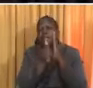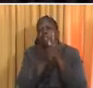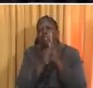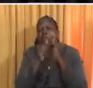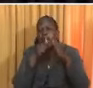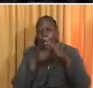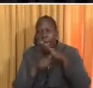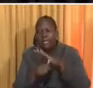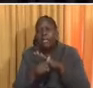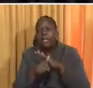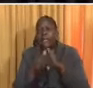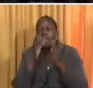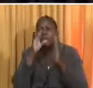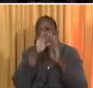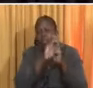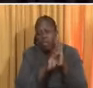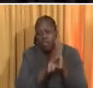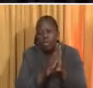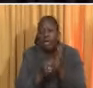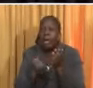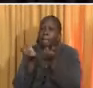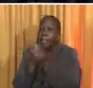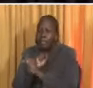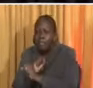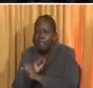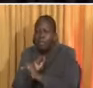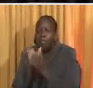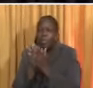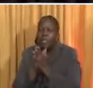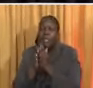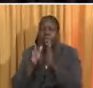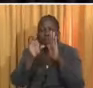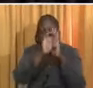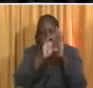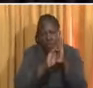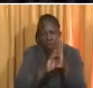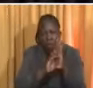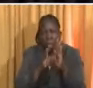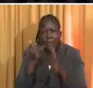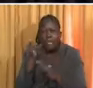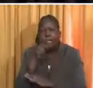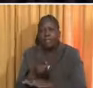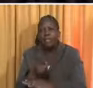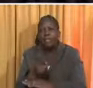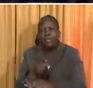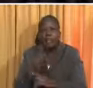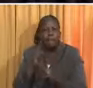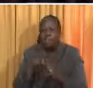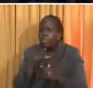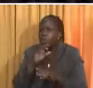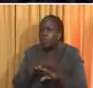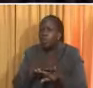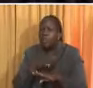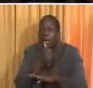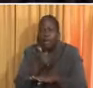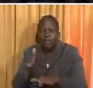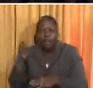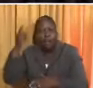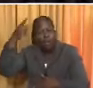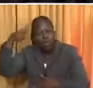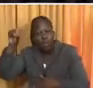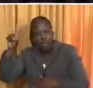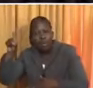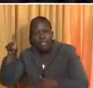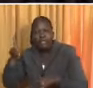are amendable in accordance with the constitutional procedures provided, but on the other, qualifies the statement